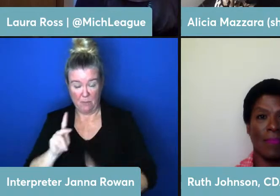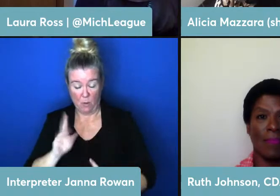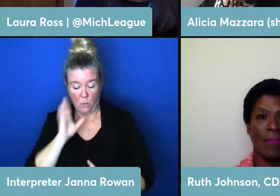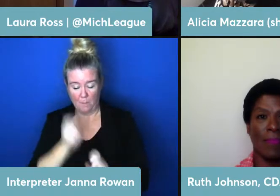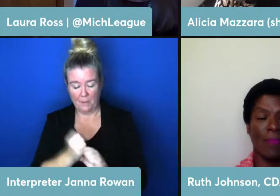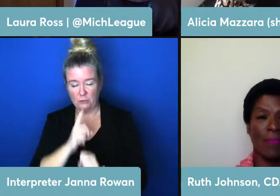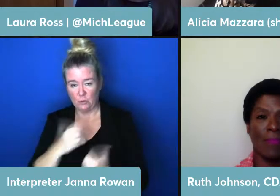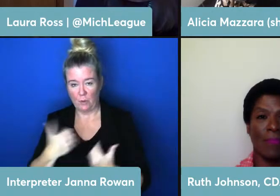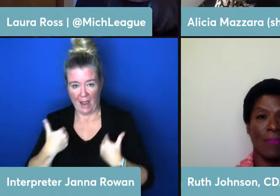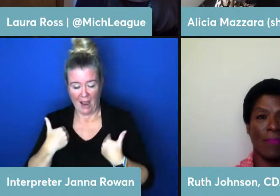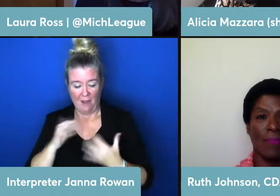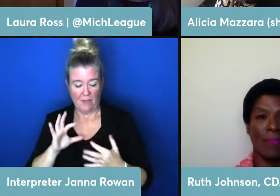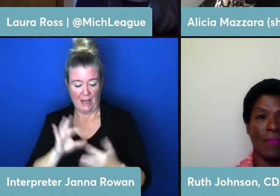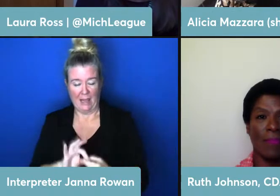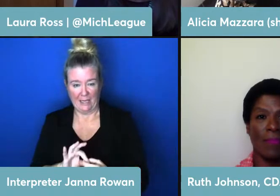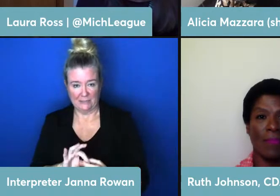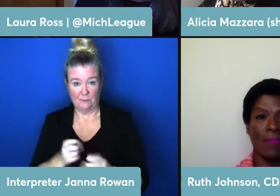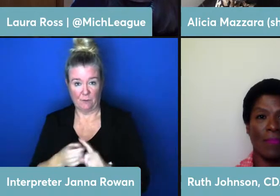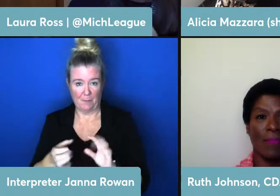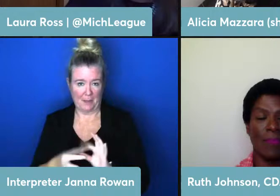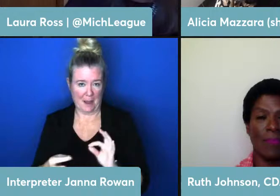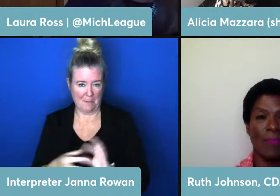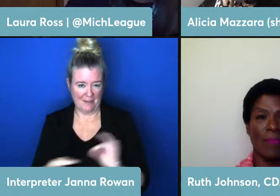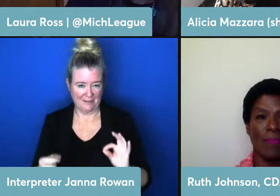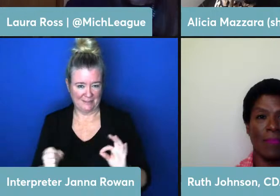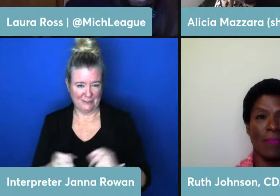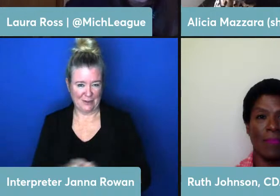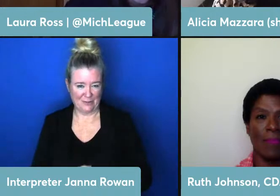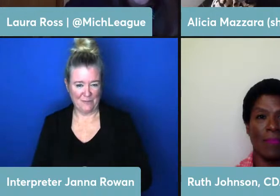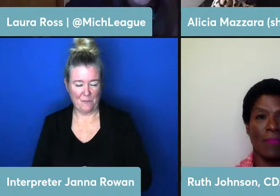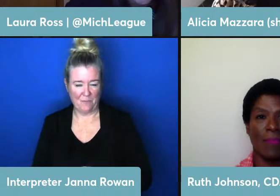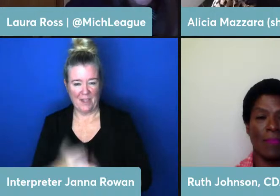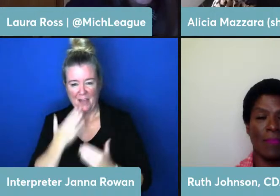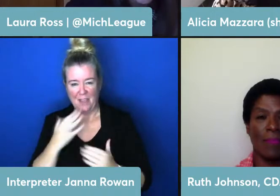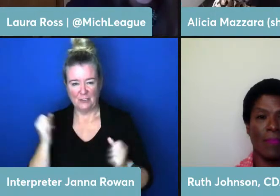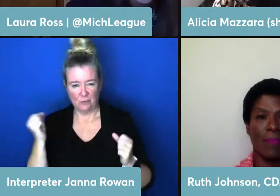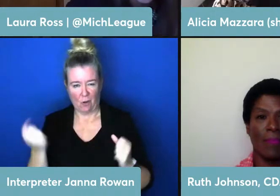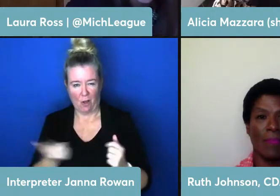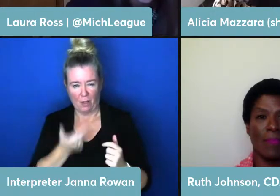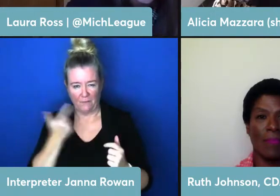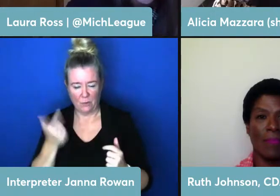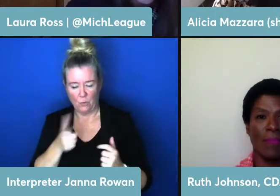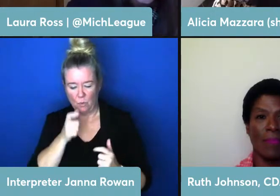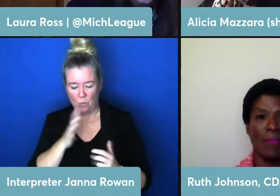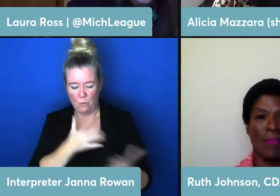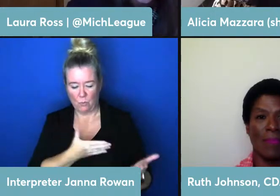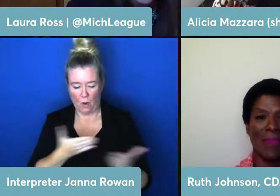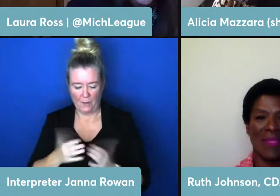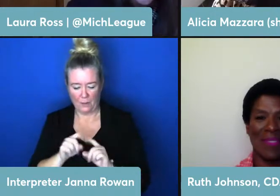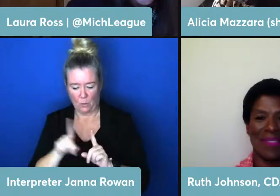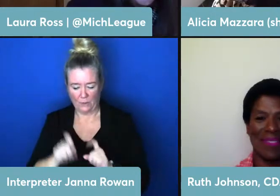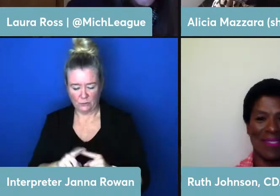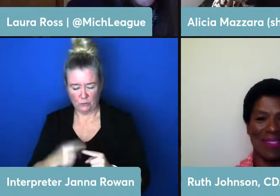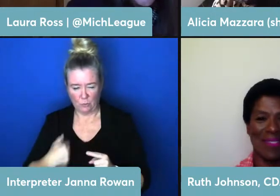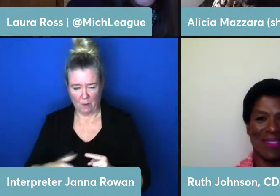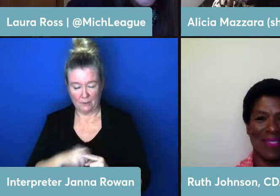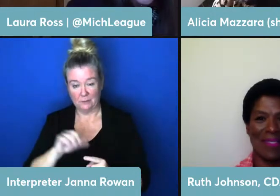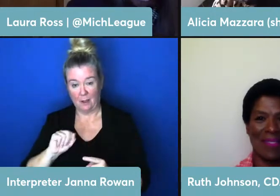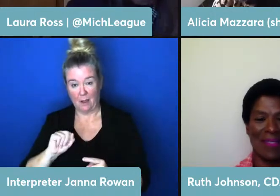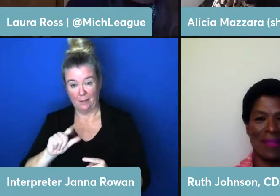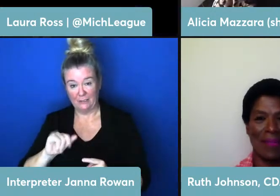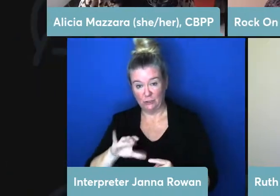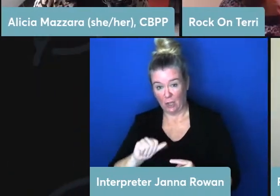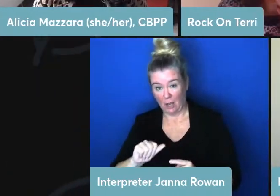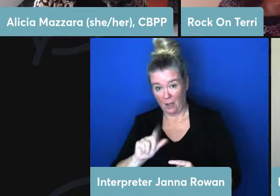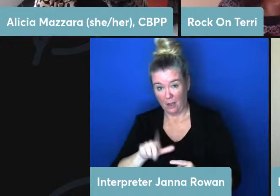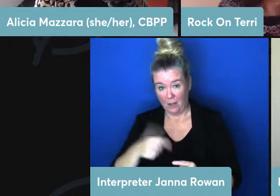make sure to get those links in the comments. So thanks to all who brought those questions to us. Alicia?